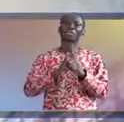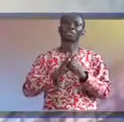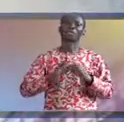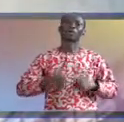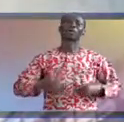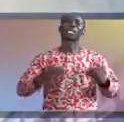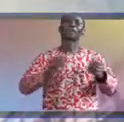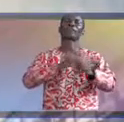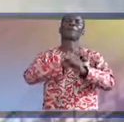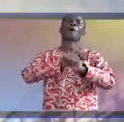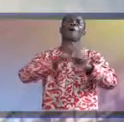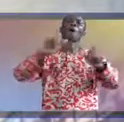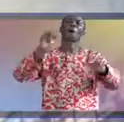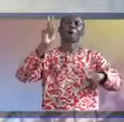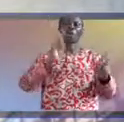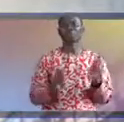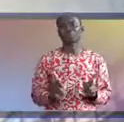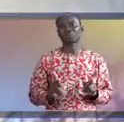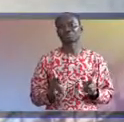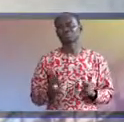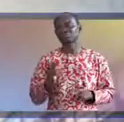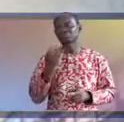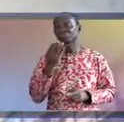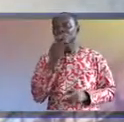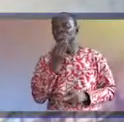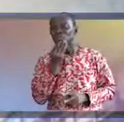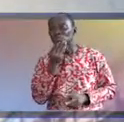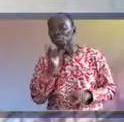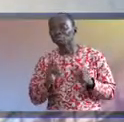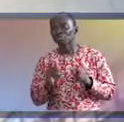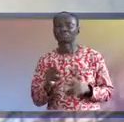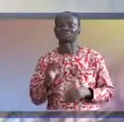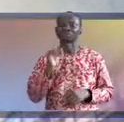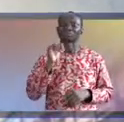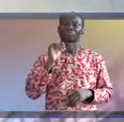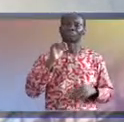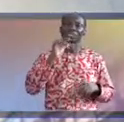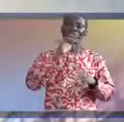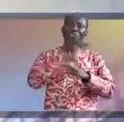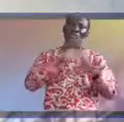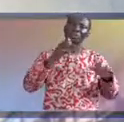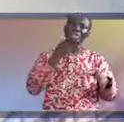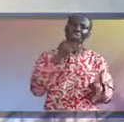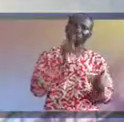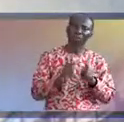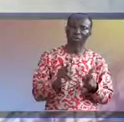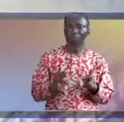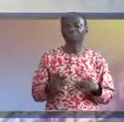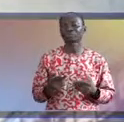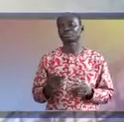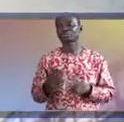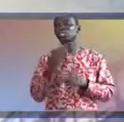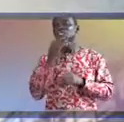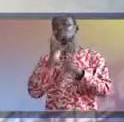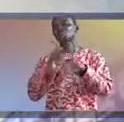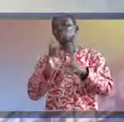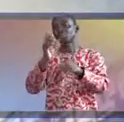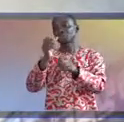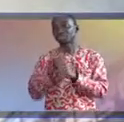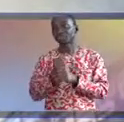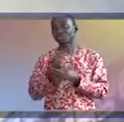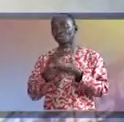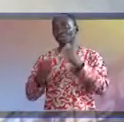eye Jewfo ne amamemfo Jewfo nya won de Pentecost da ebe gu Galilee fo mele madum yi no omo ye Yesu Kristo